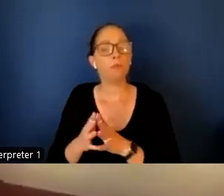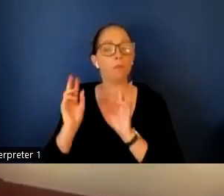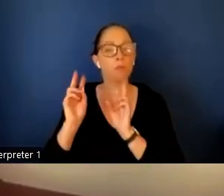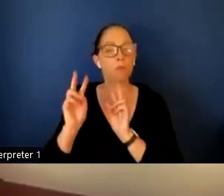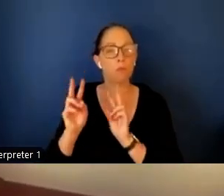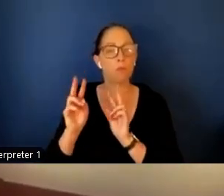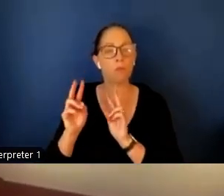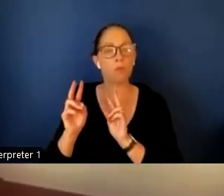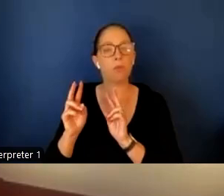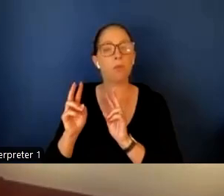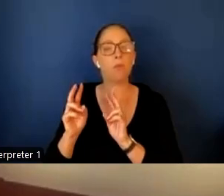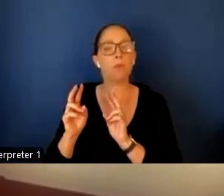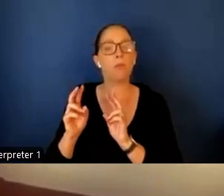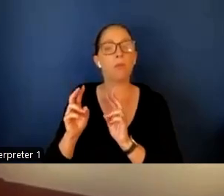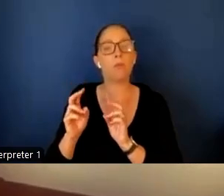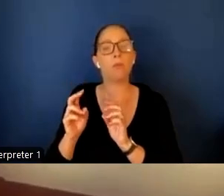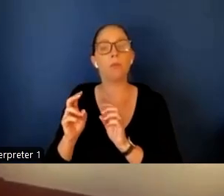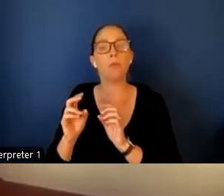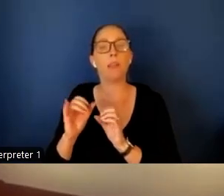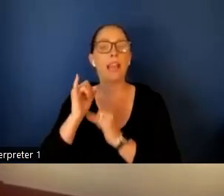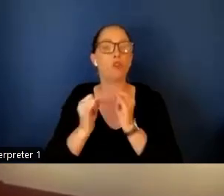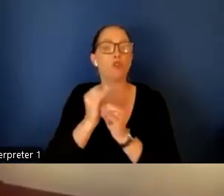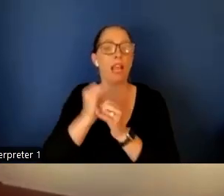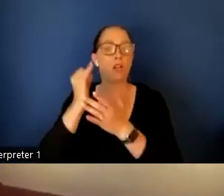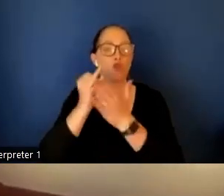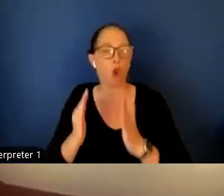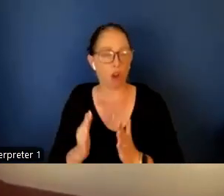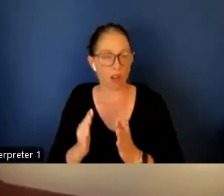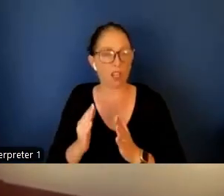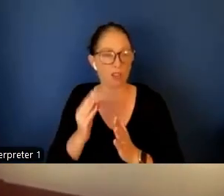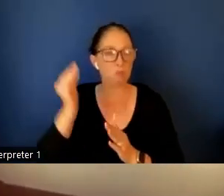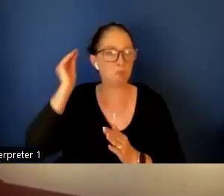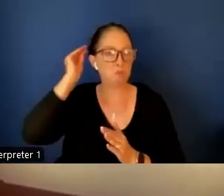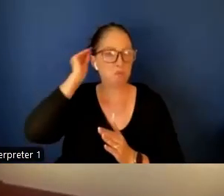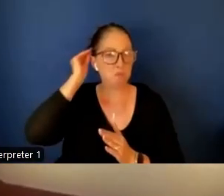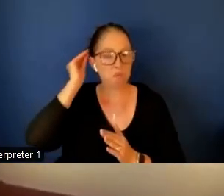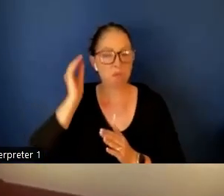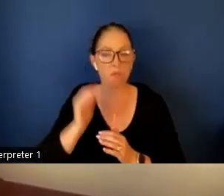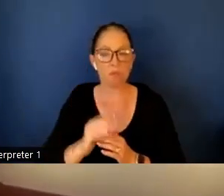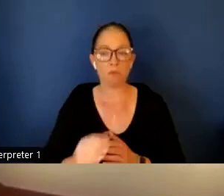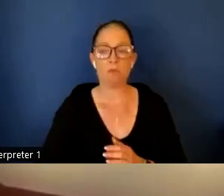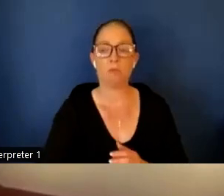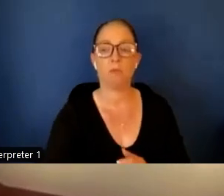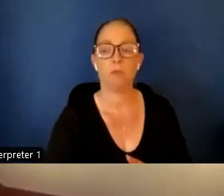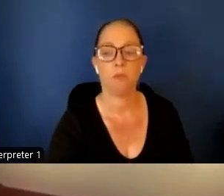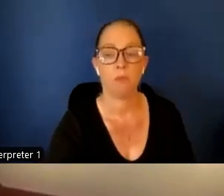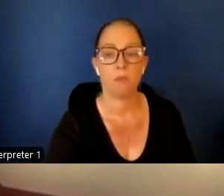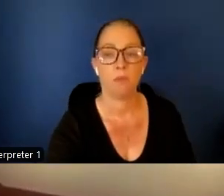artists, making sure that we're not forgetting them and then keeping them in mind. The next thing came about,